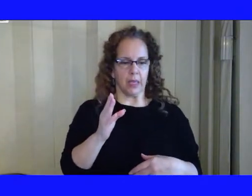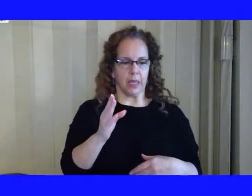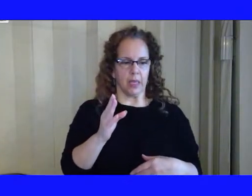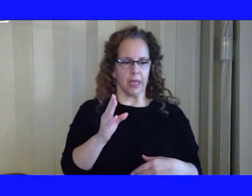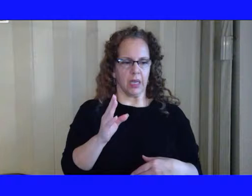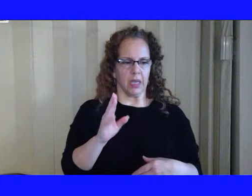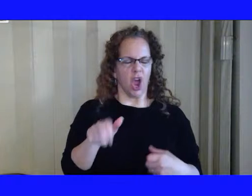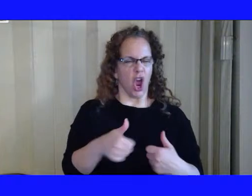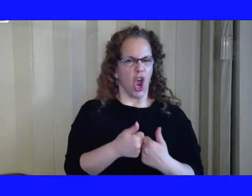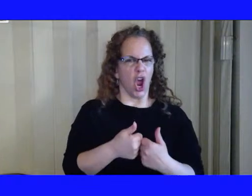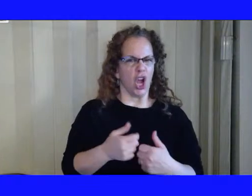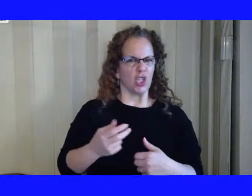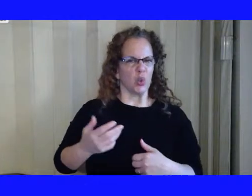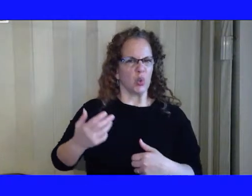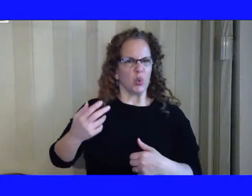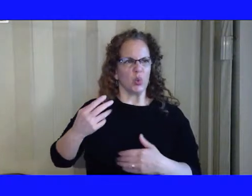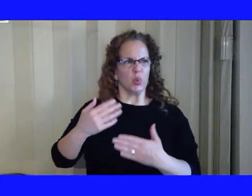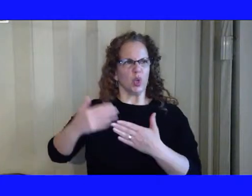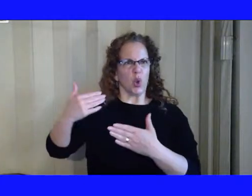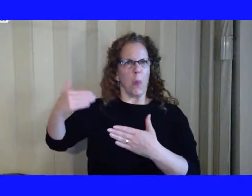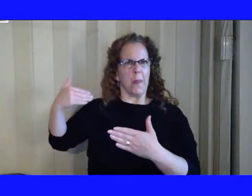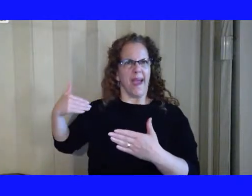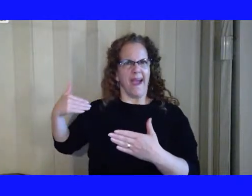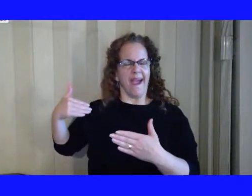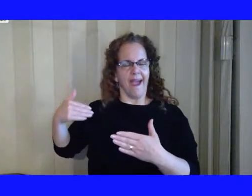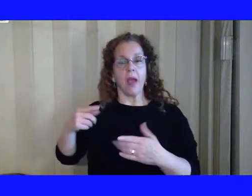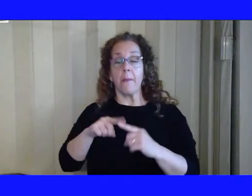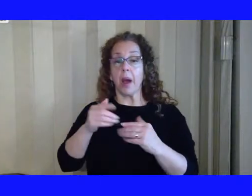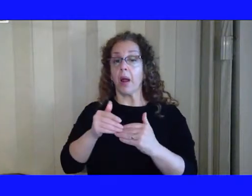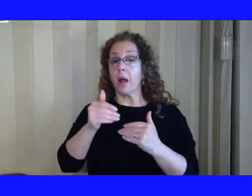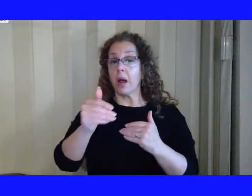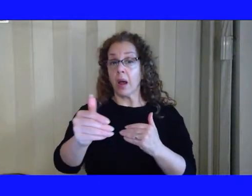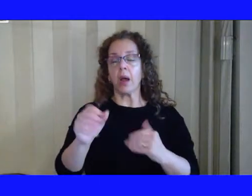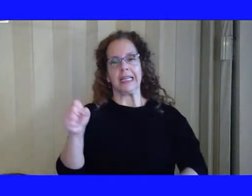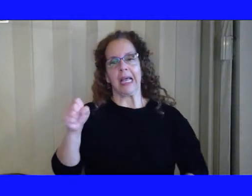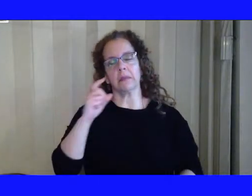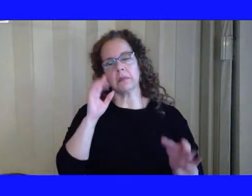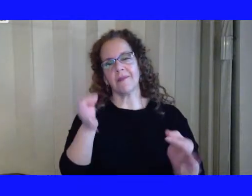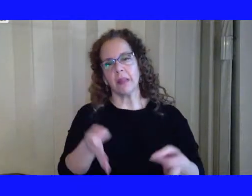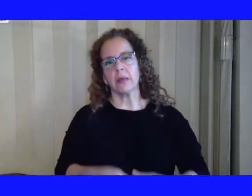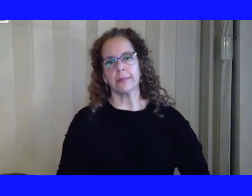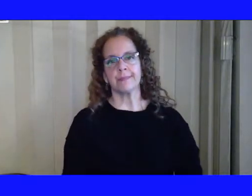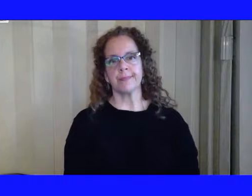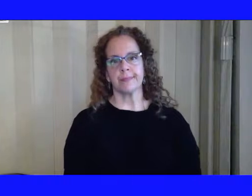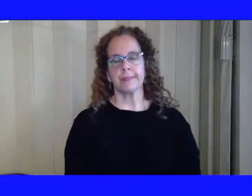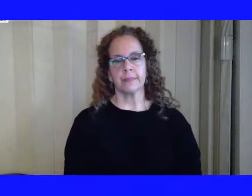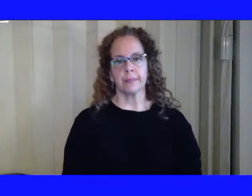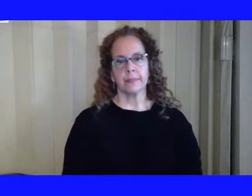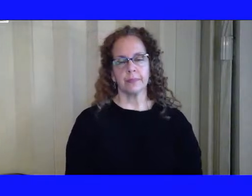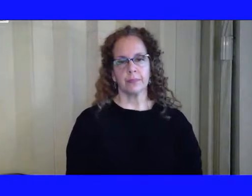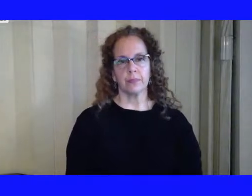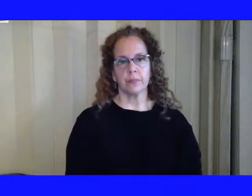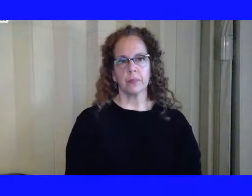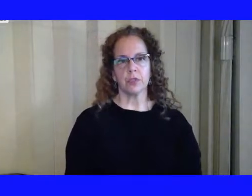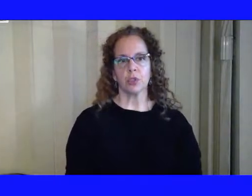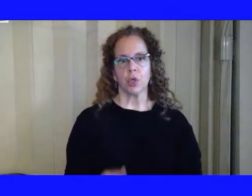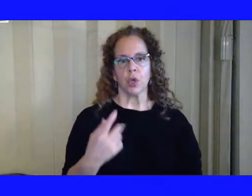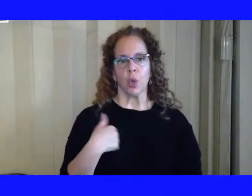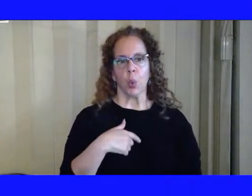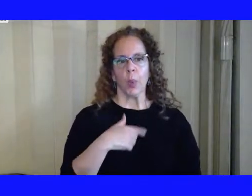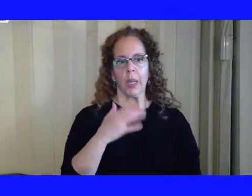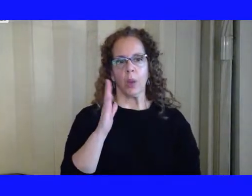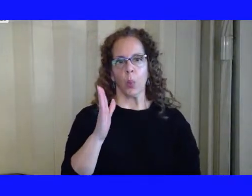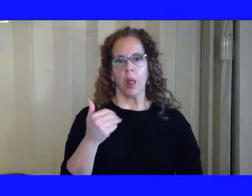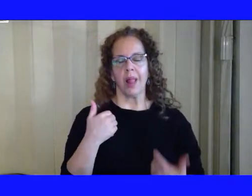being accused is an affiliate staff member, then the investigation is jointly conducted with the affiliate. So we have to